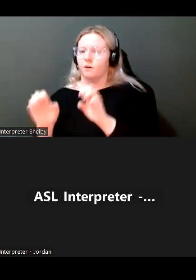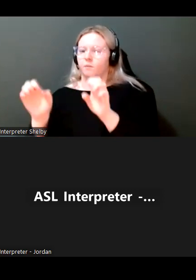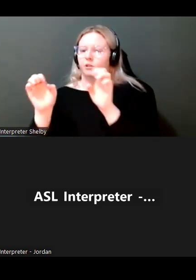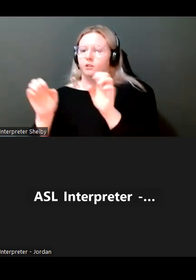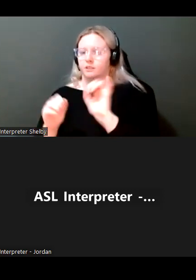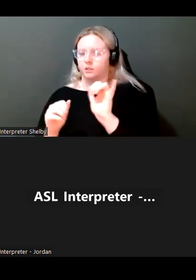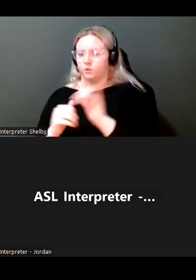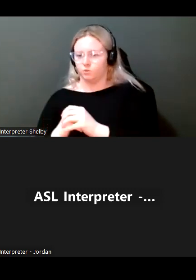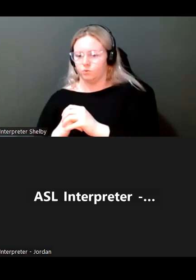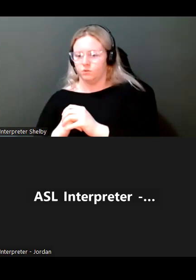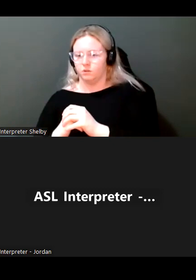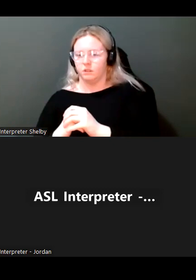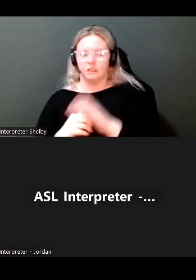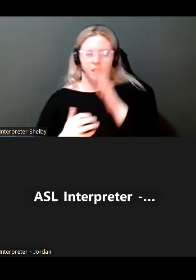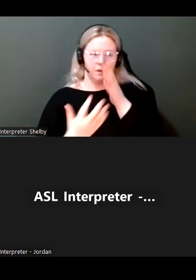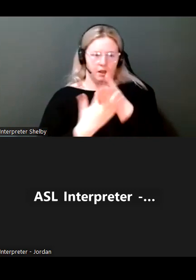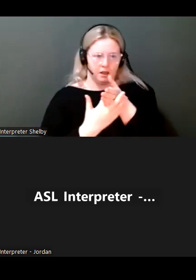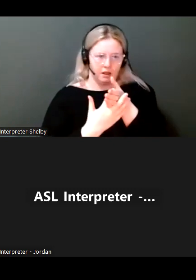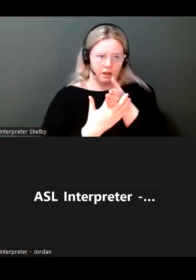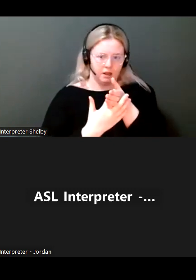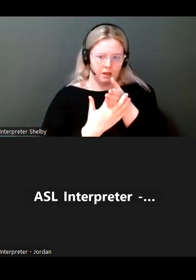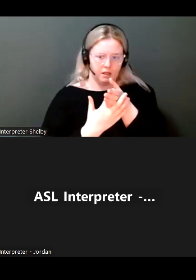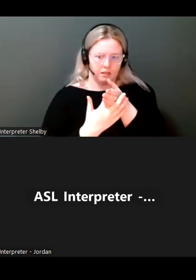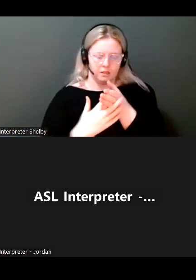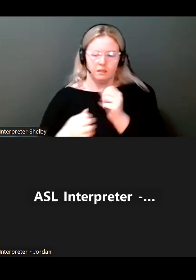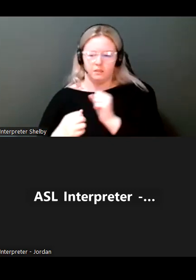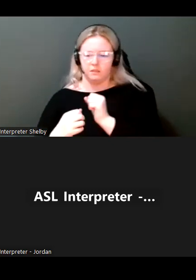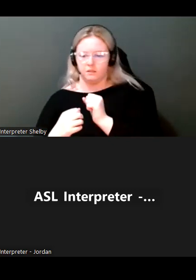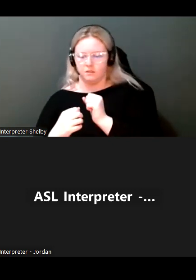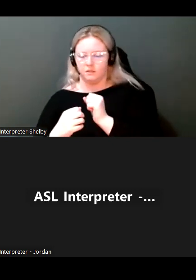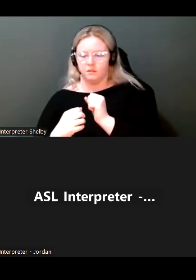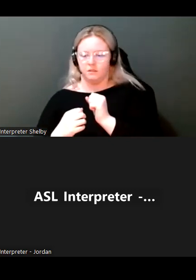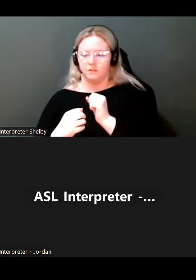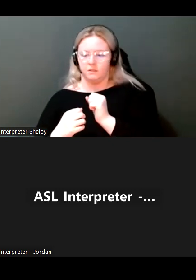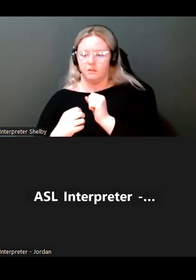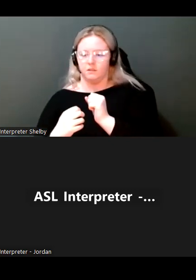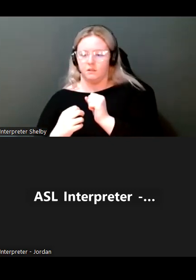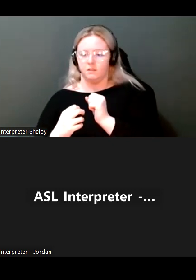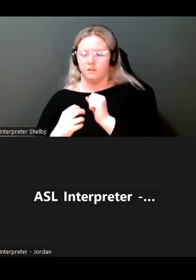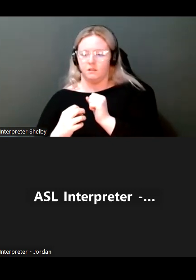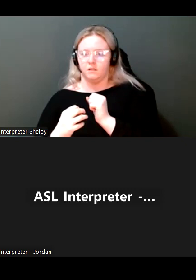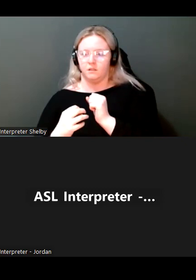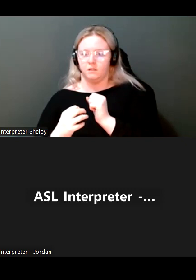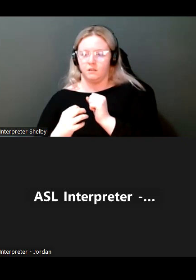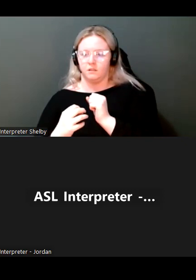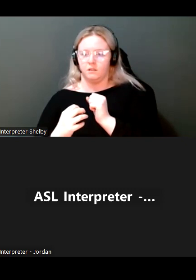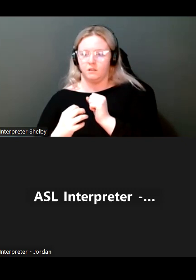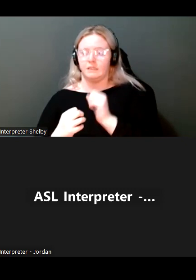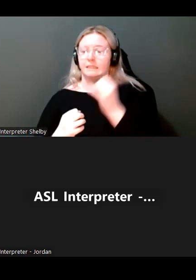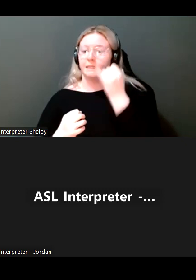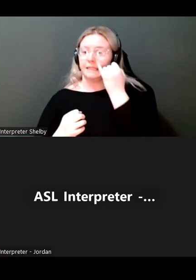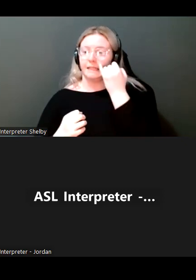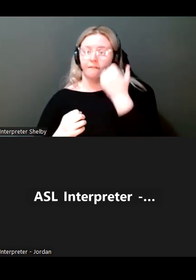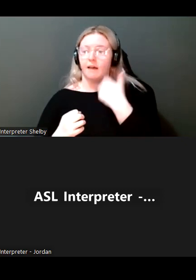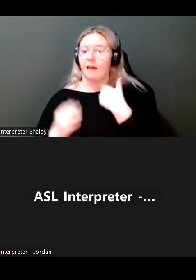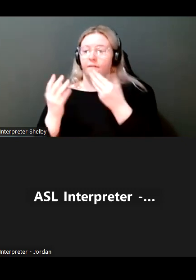I'm going to add a little bit of information there as well. Again, that if you have information or if there's